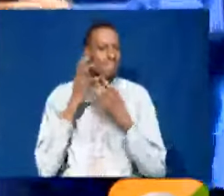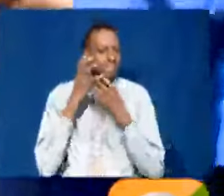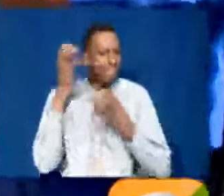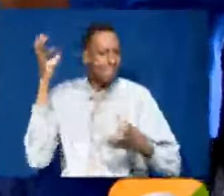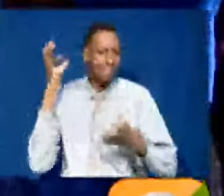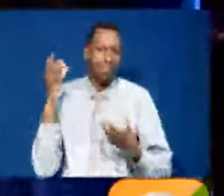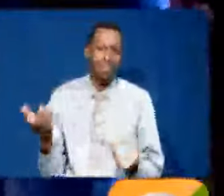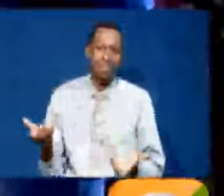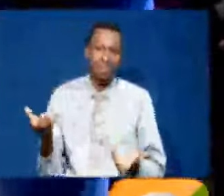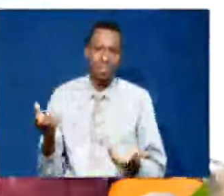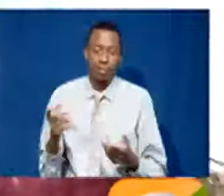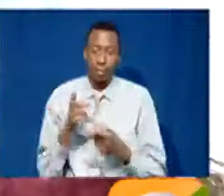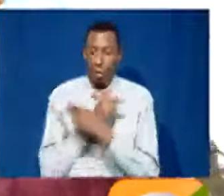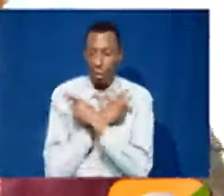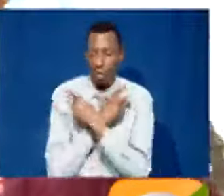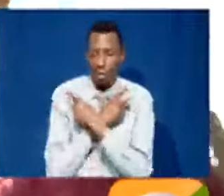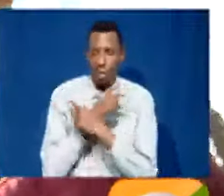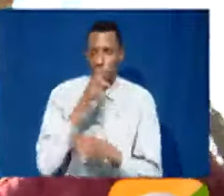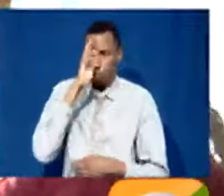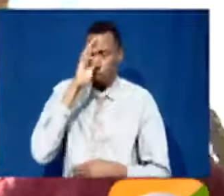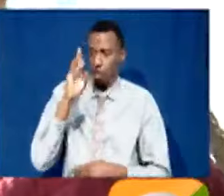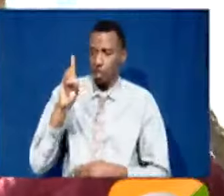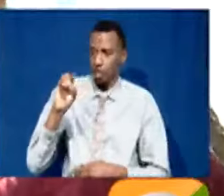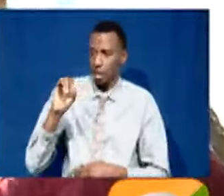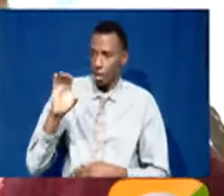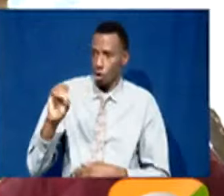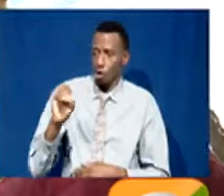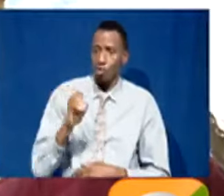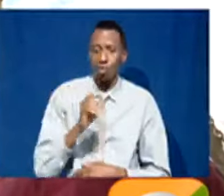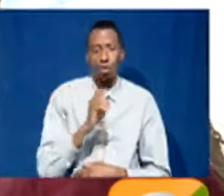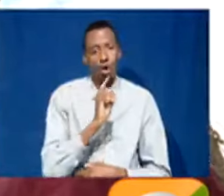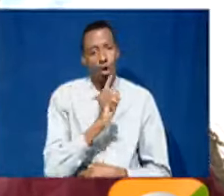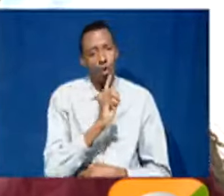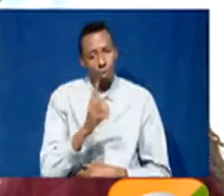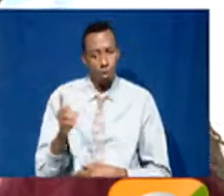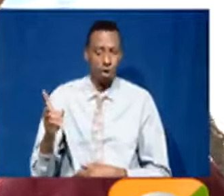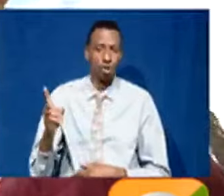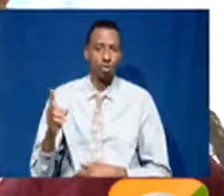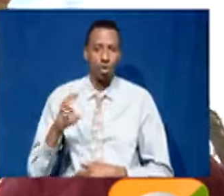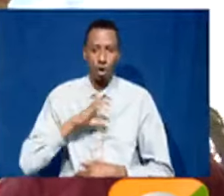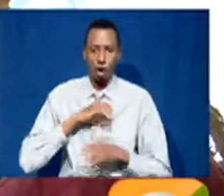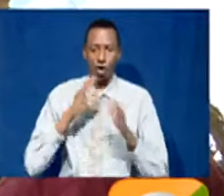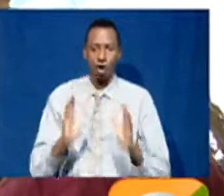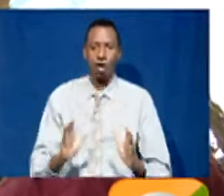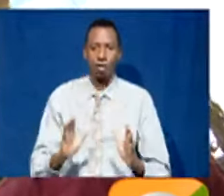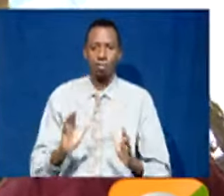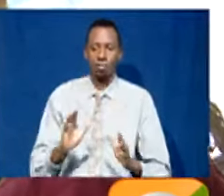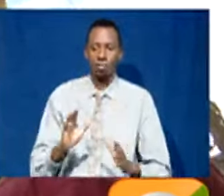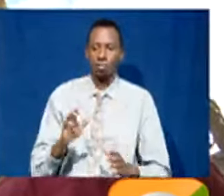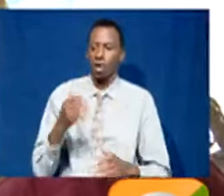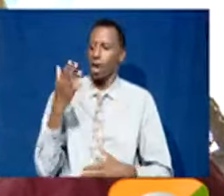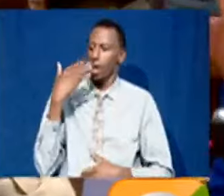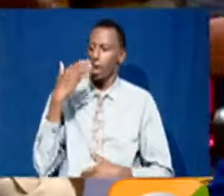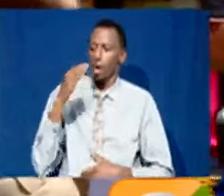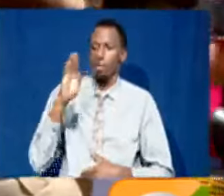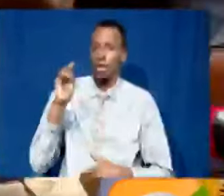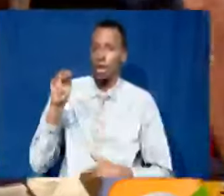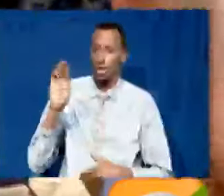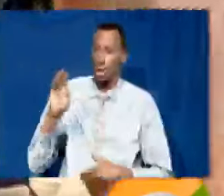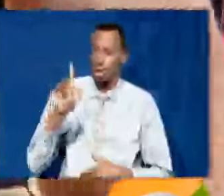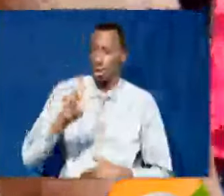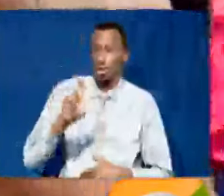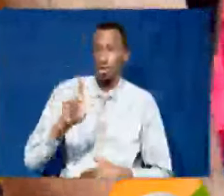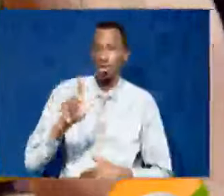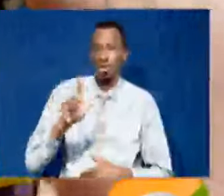Kasarani DCIO Jimmy Kimari has warned Airbnb operators to be more cautious. Mtu yote ambaye ana operate